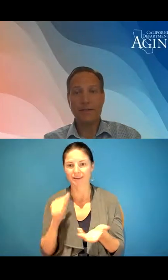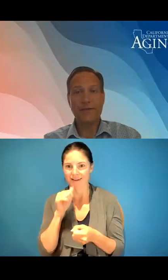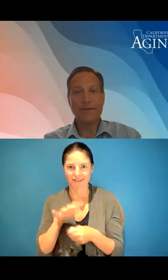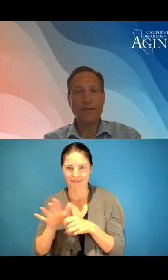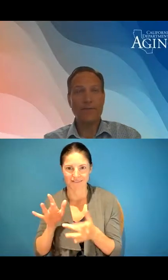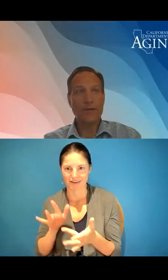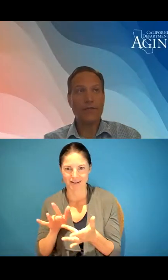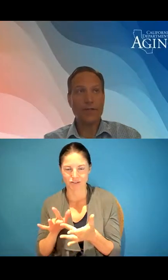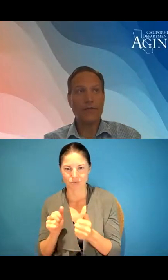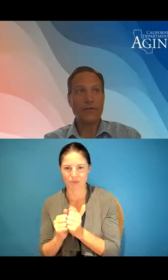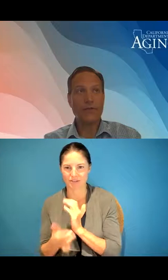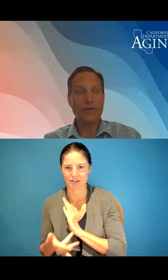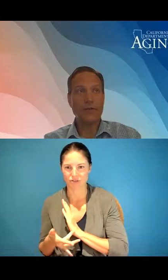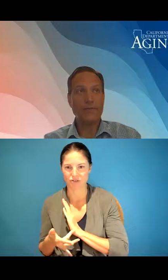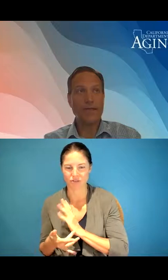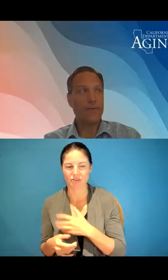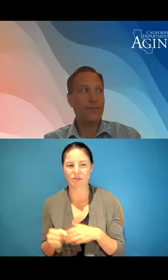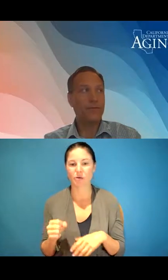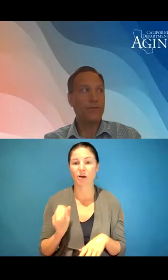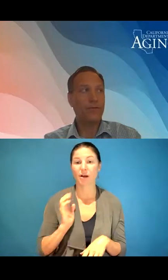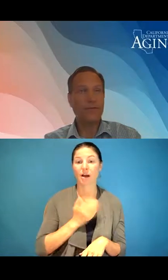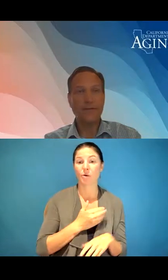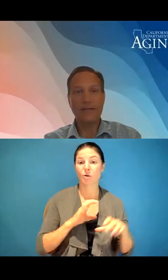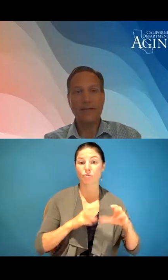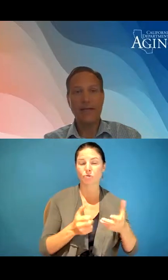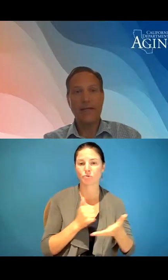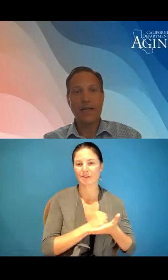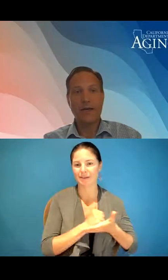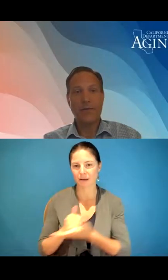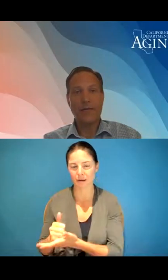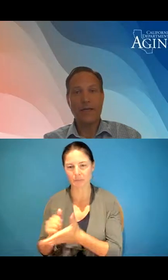to do is to really bridge that crucial gap in digital services.